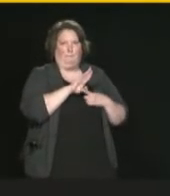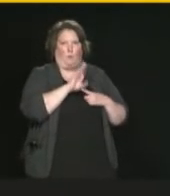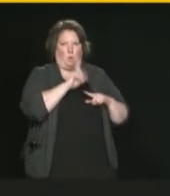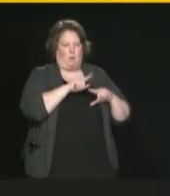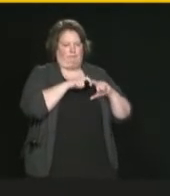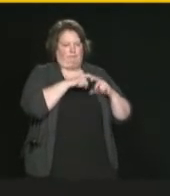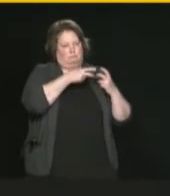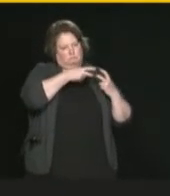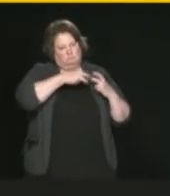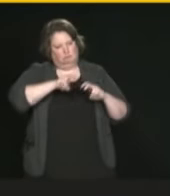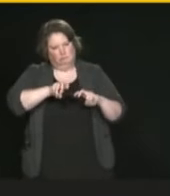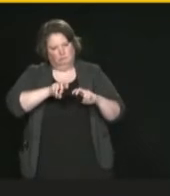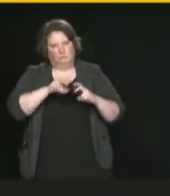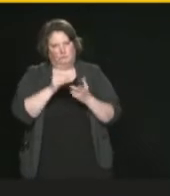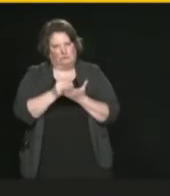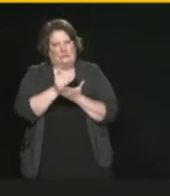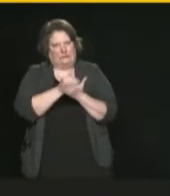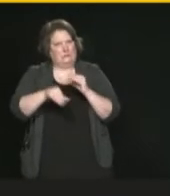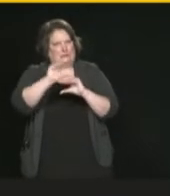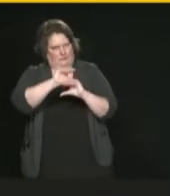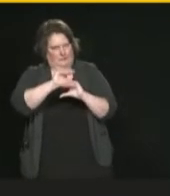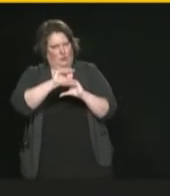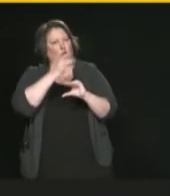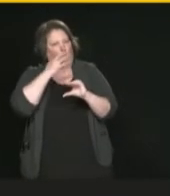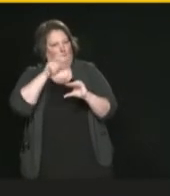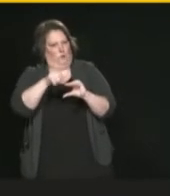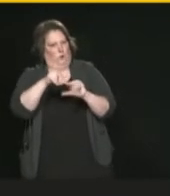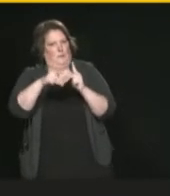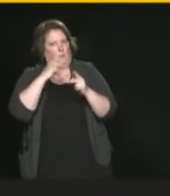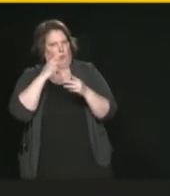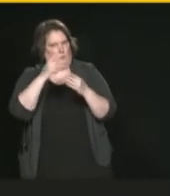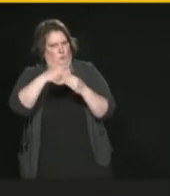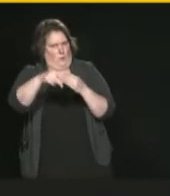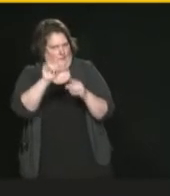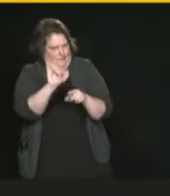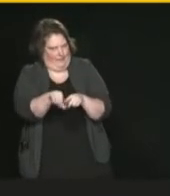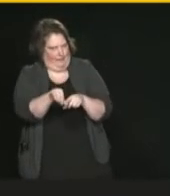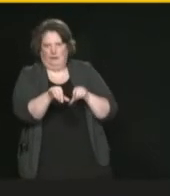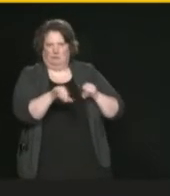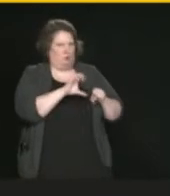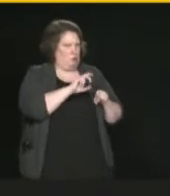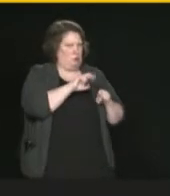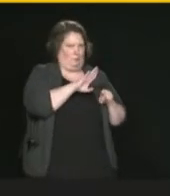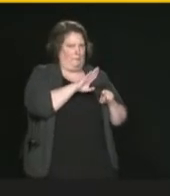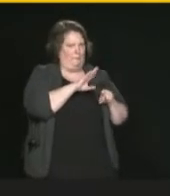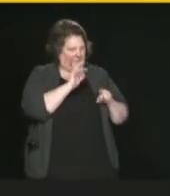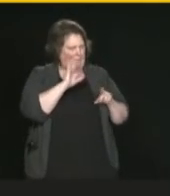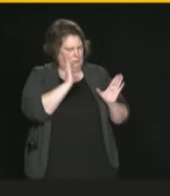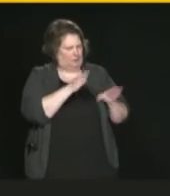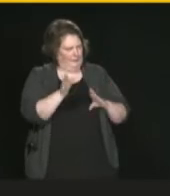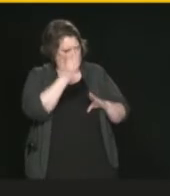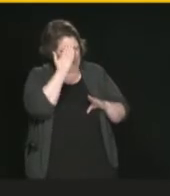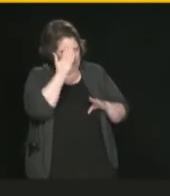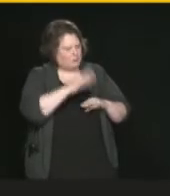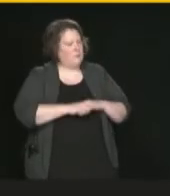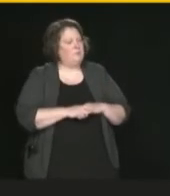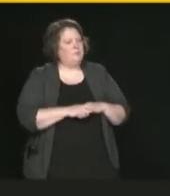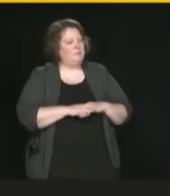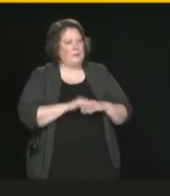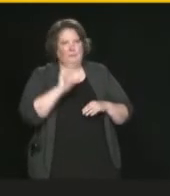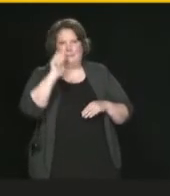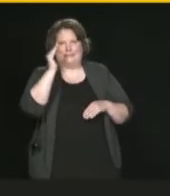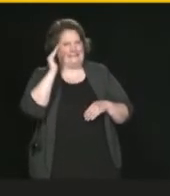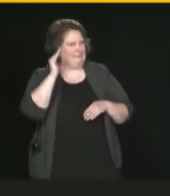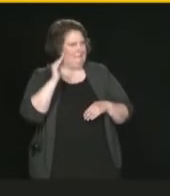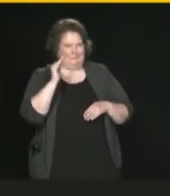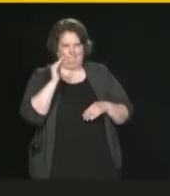said that you wanted people to use the wage subsidy more, but thus far that hasn't really worked very well. Do you have a plan